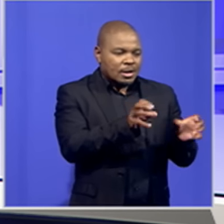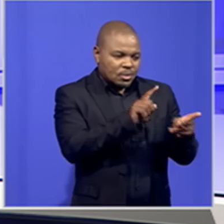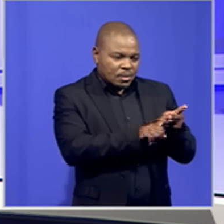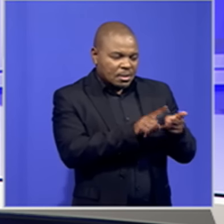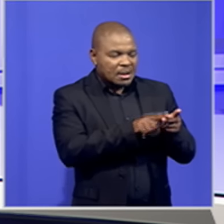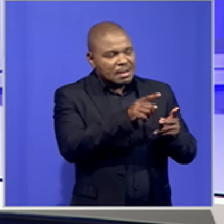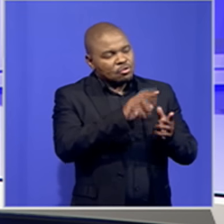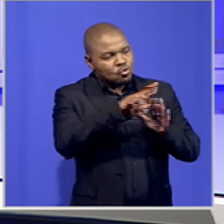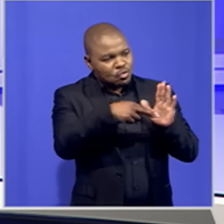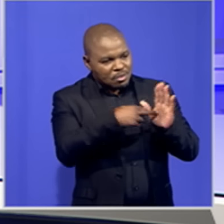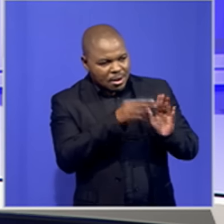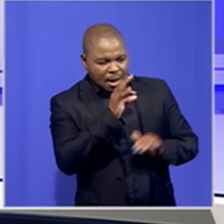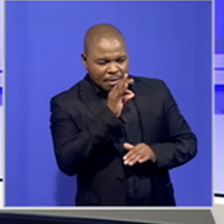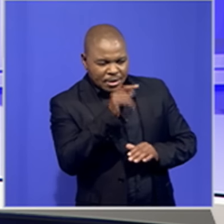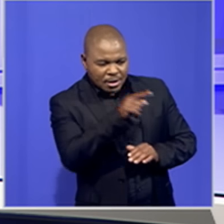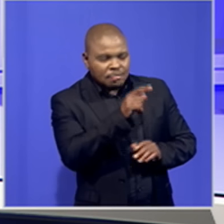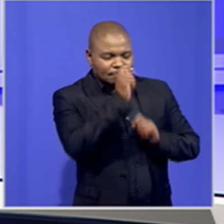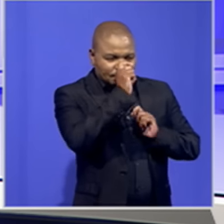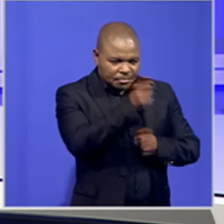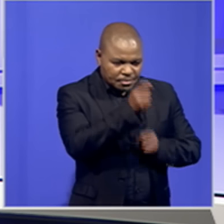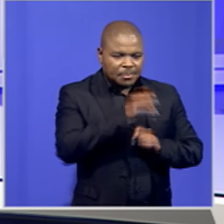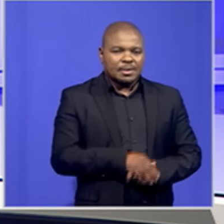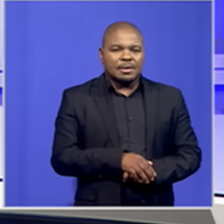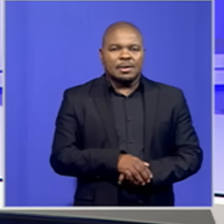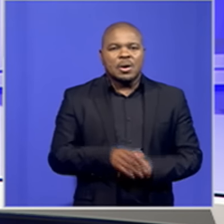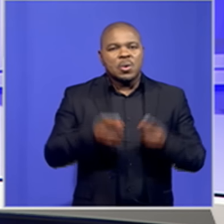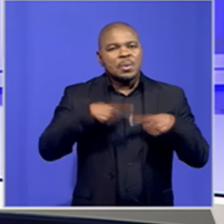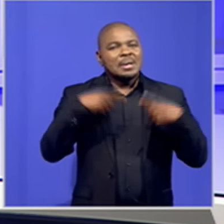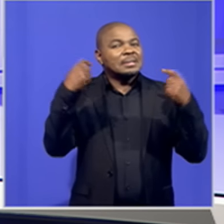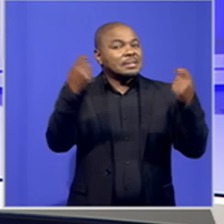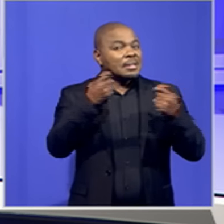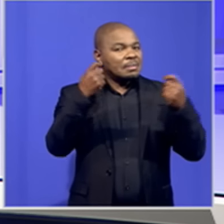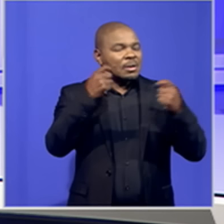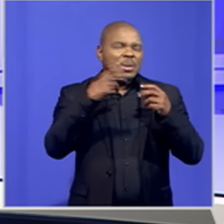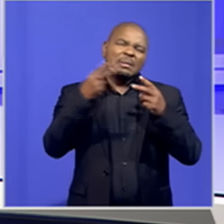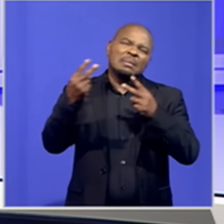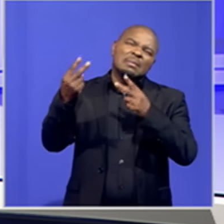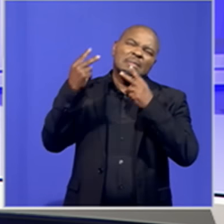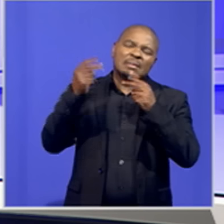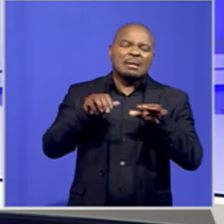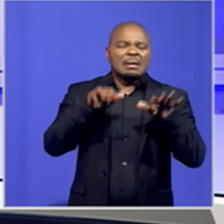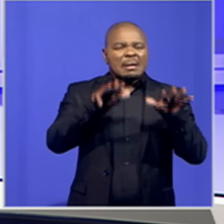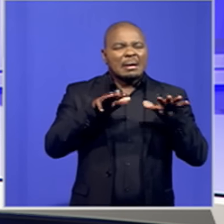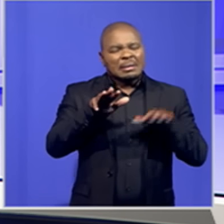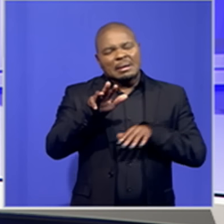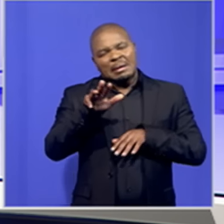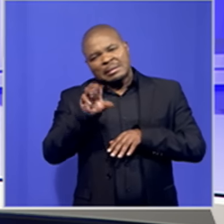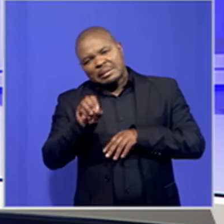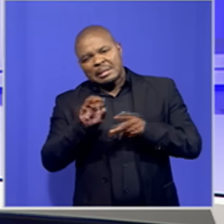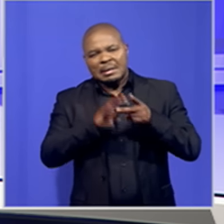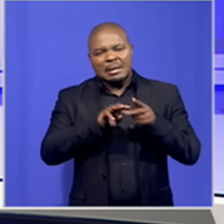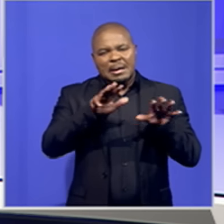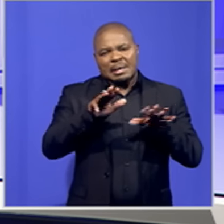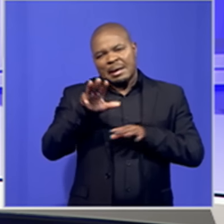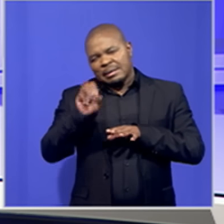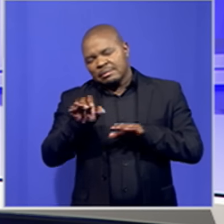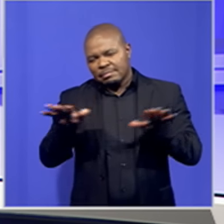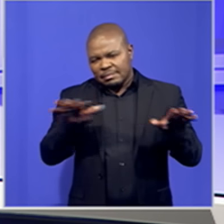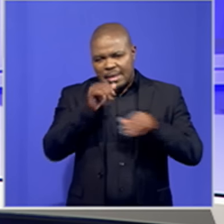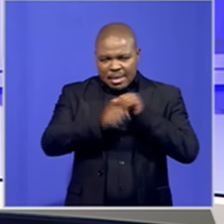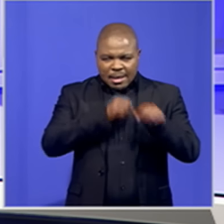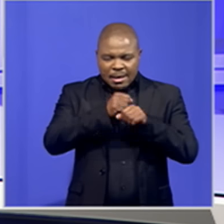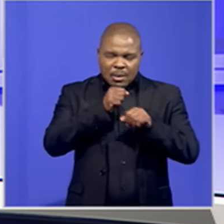seabe sa bona sa letsatsi le letsatsi jaaka karolo ya go keteka re gopola dinako tsa dingwaga tsa bosome robedi le